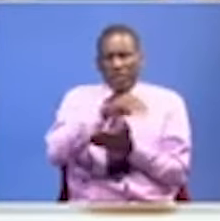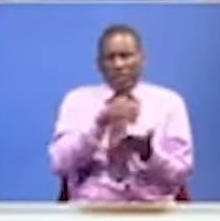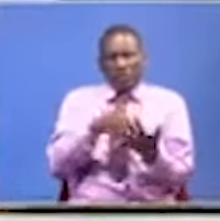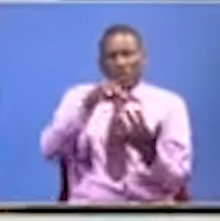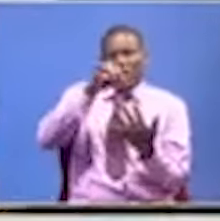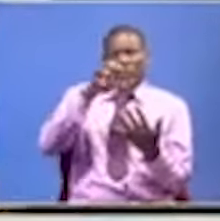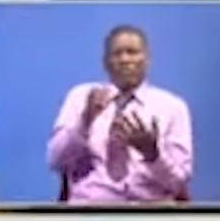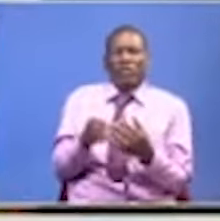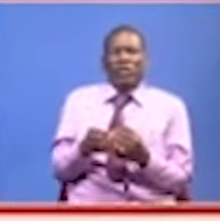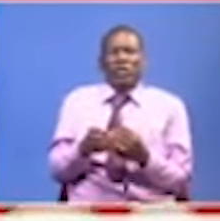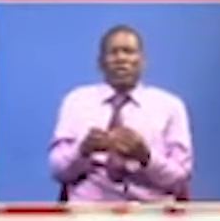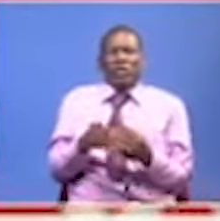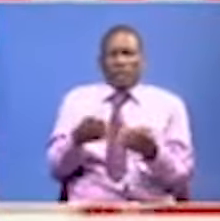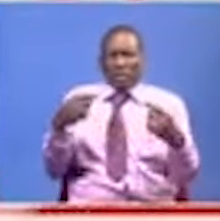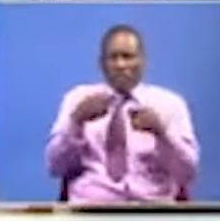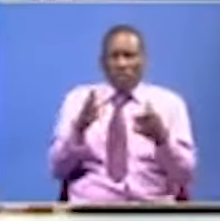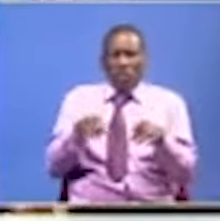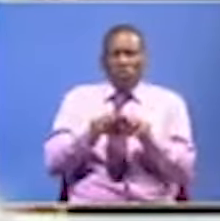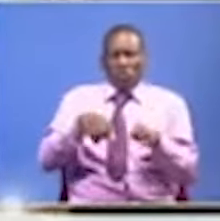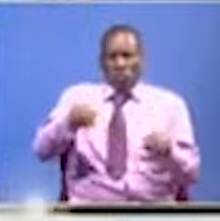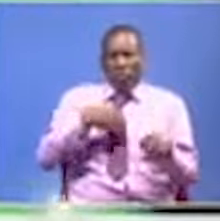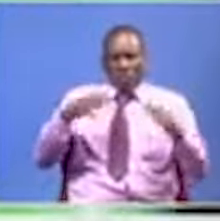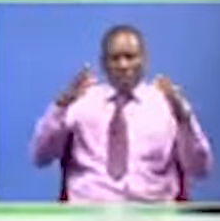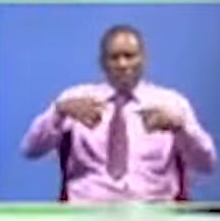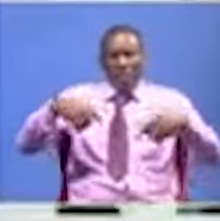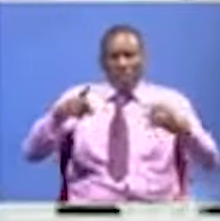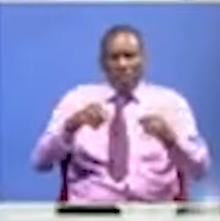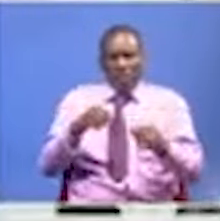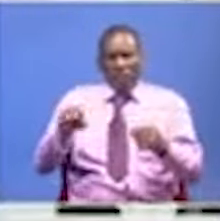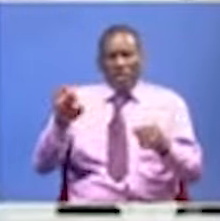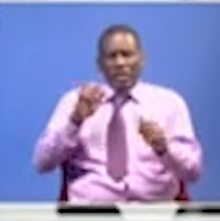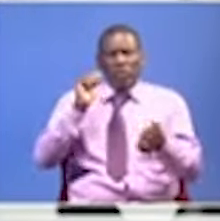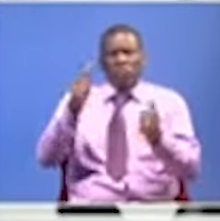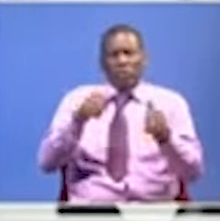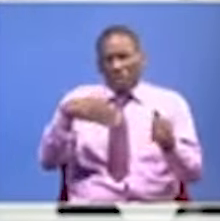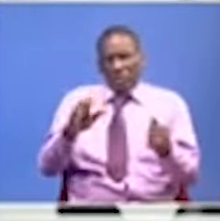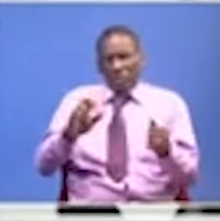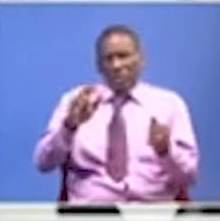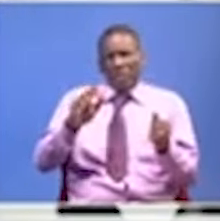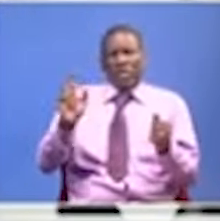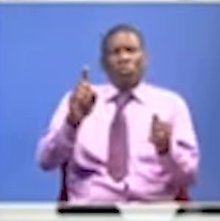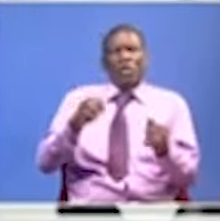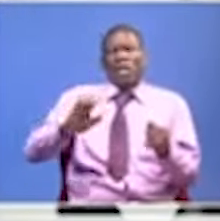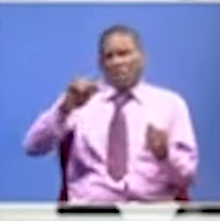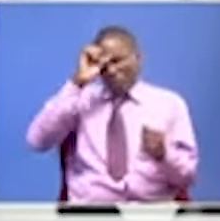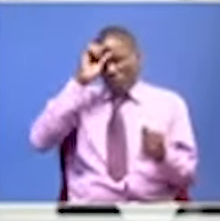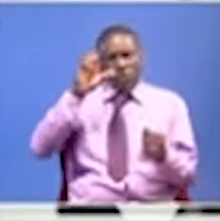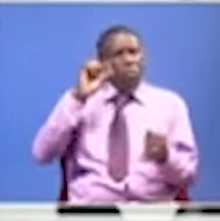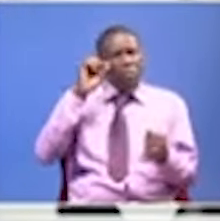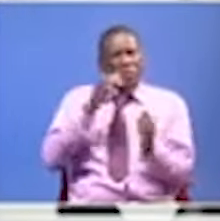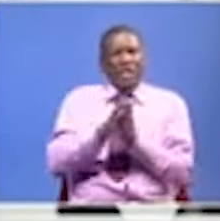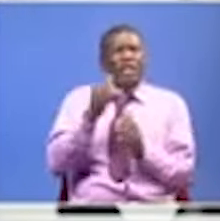identifying esports talent. We also are having a huge success in taking esports outside of Nairobi. The county governments of Mombasa and Nakuru have been